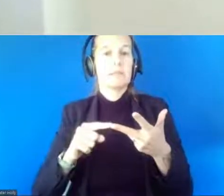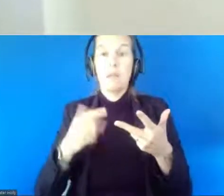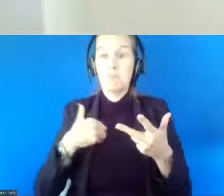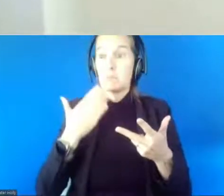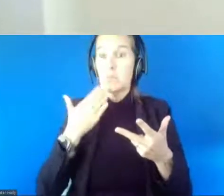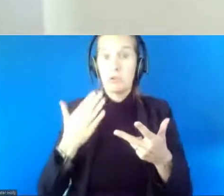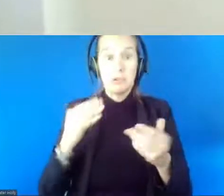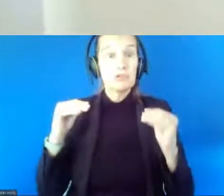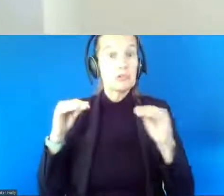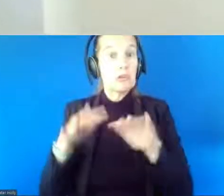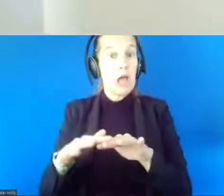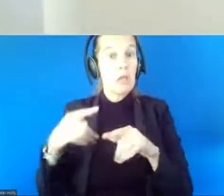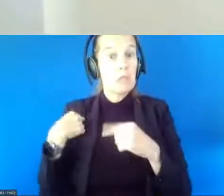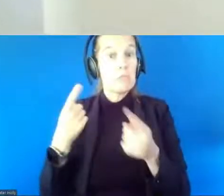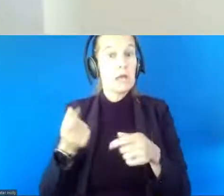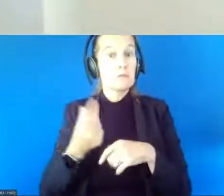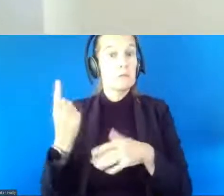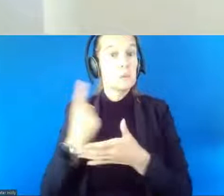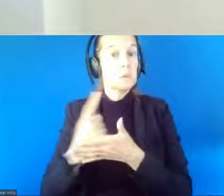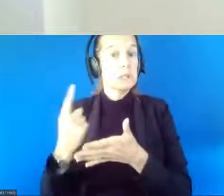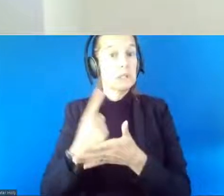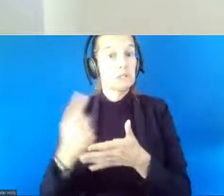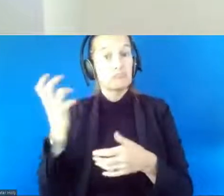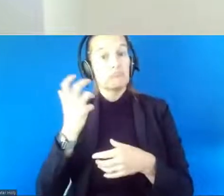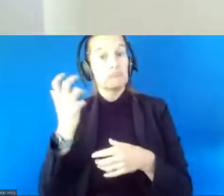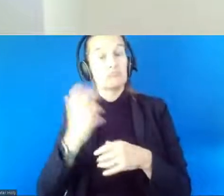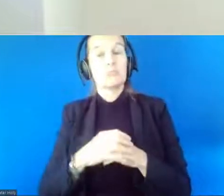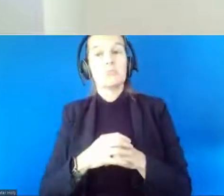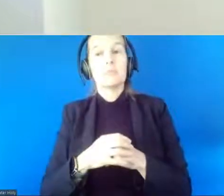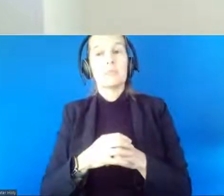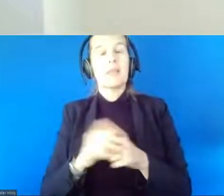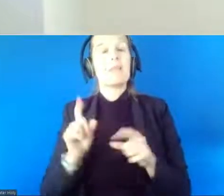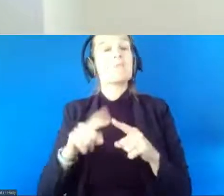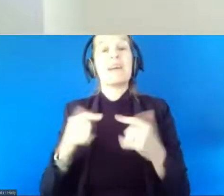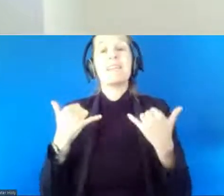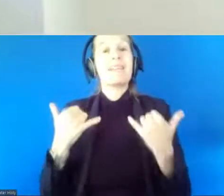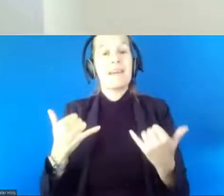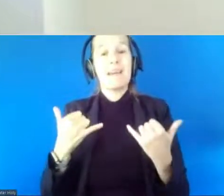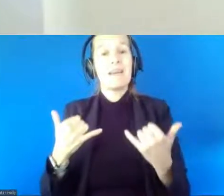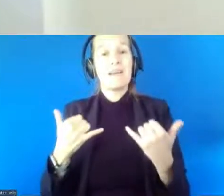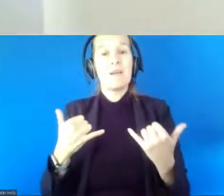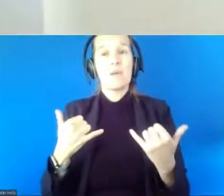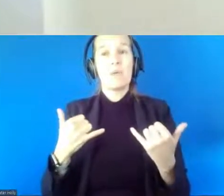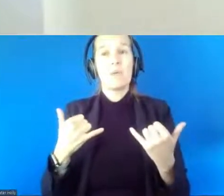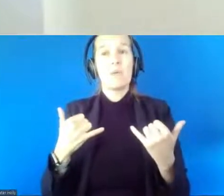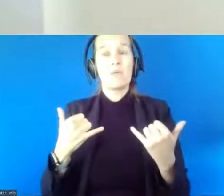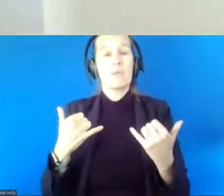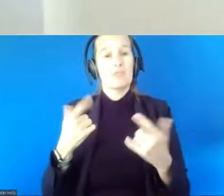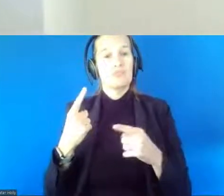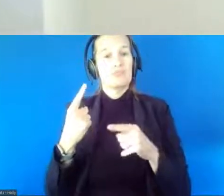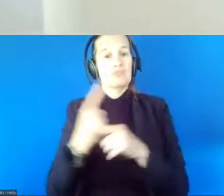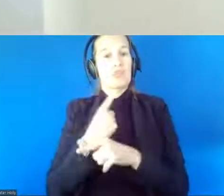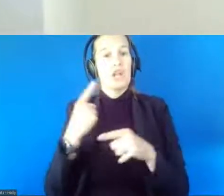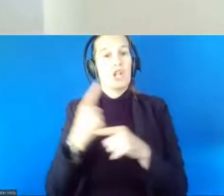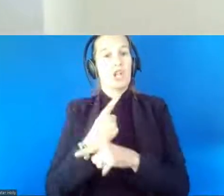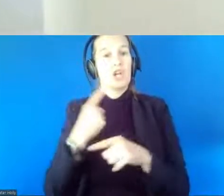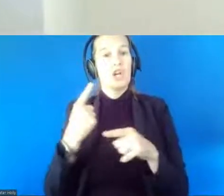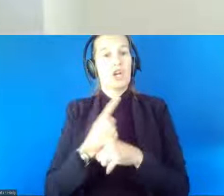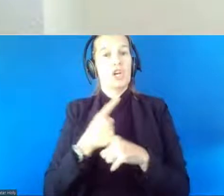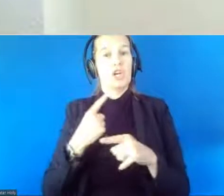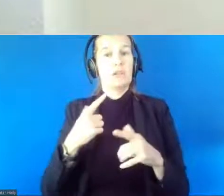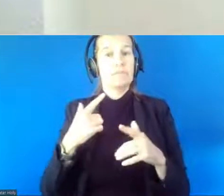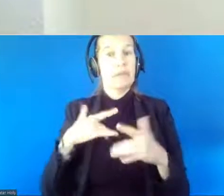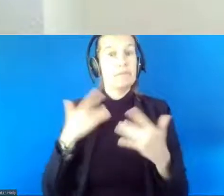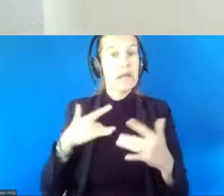turnout in the last couple of weeks. But now, because of these regular clinics, regular events,